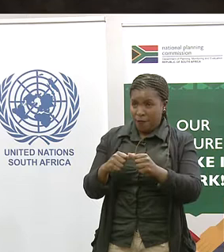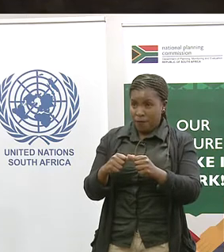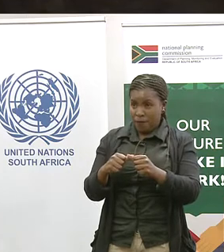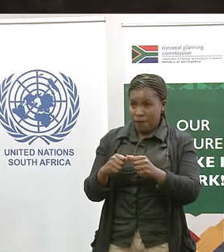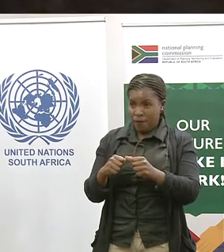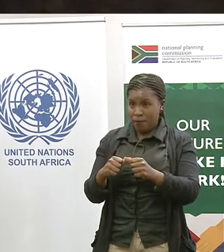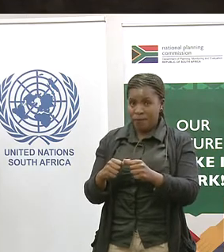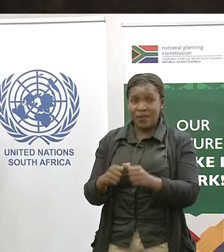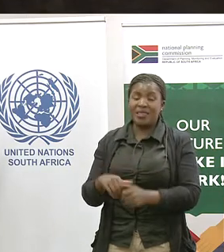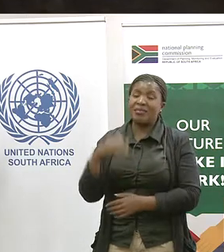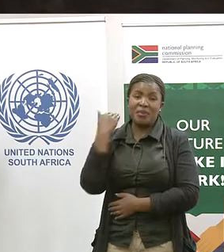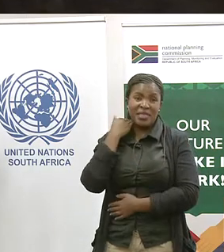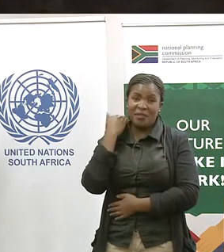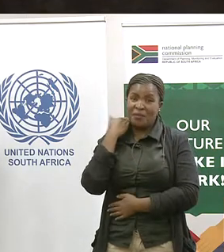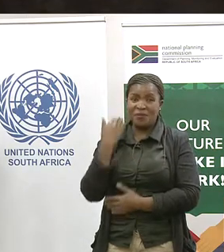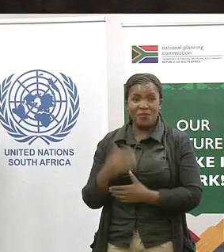is too expensive.